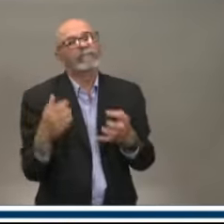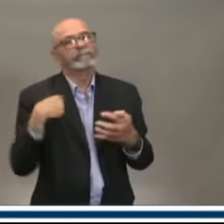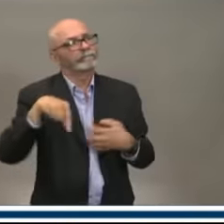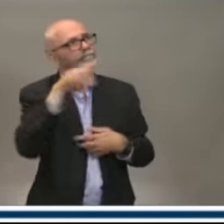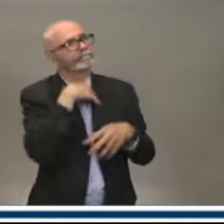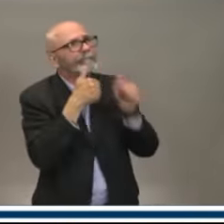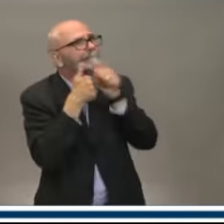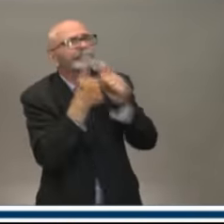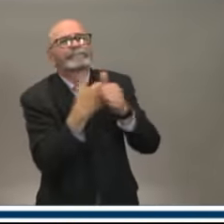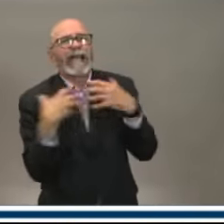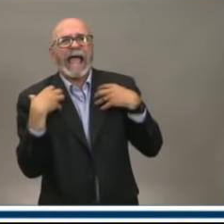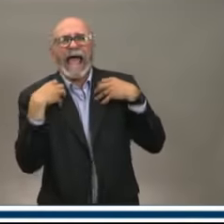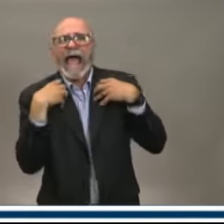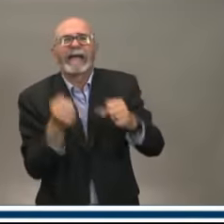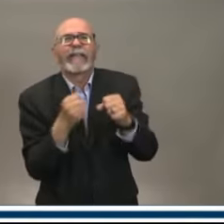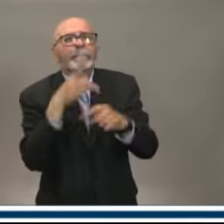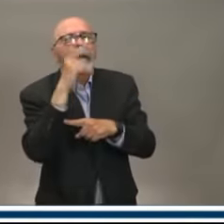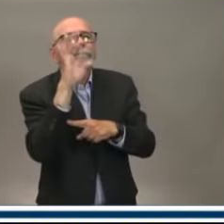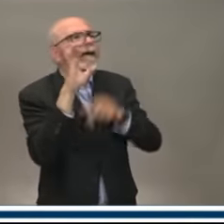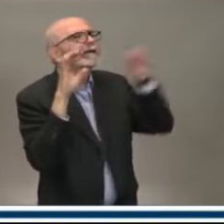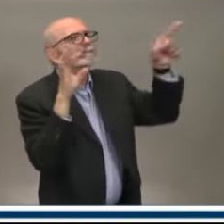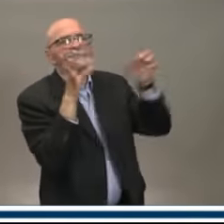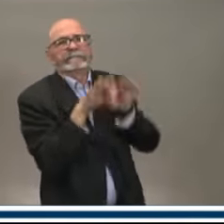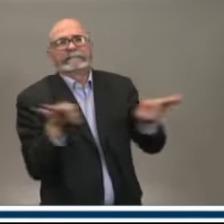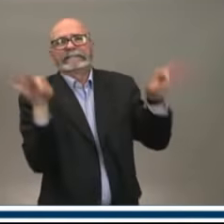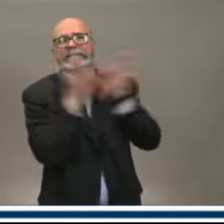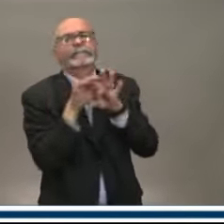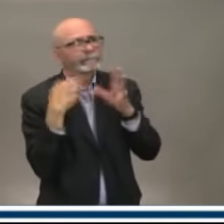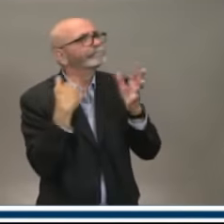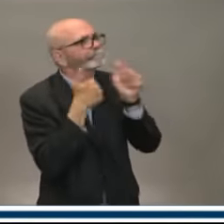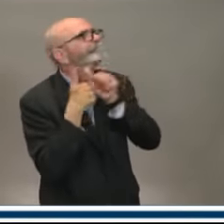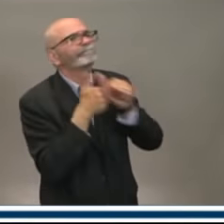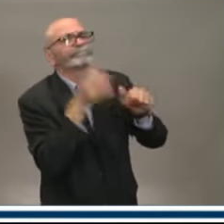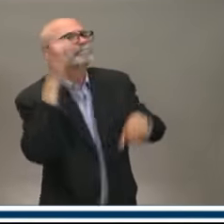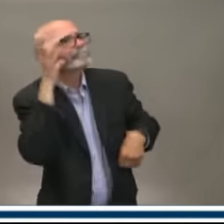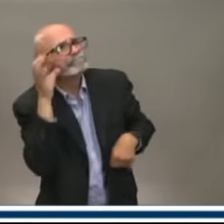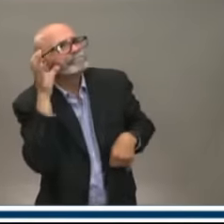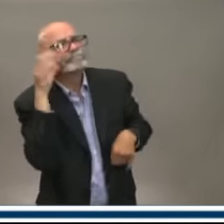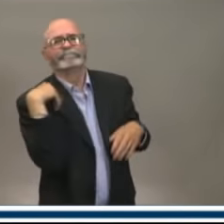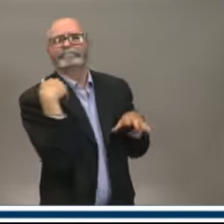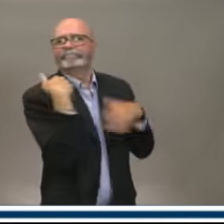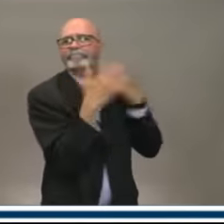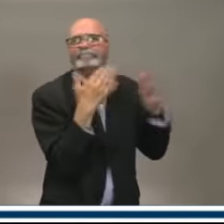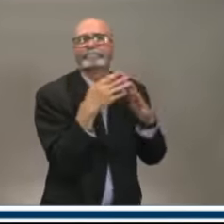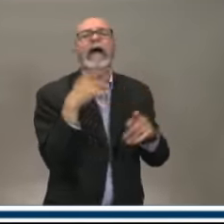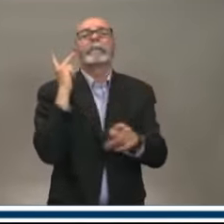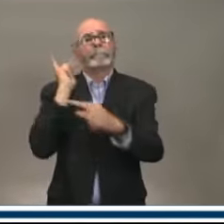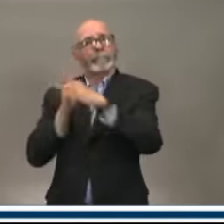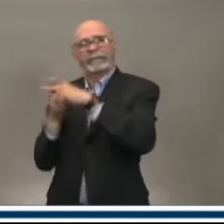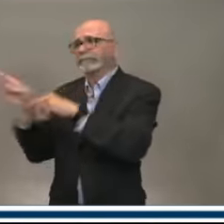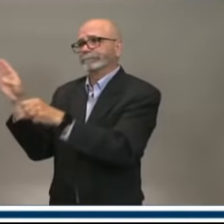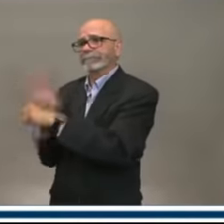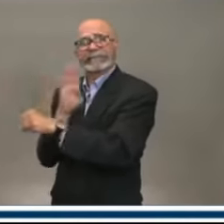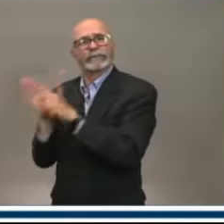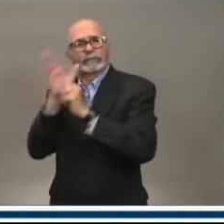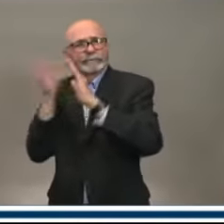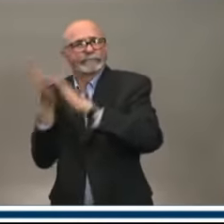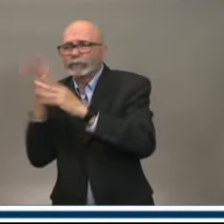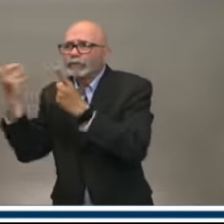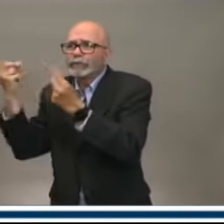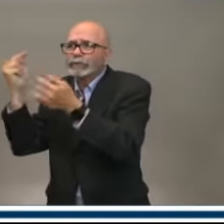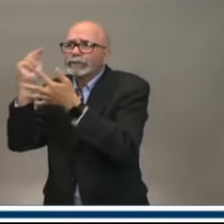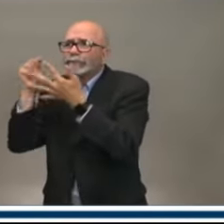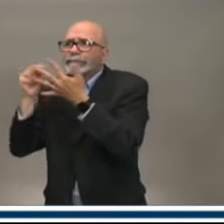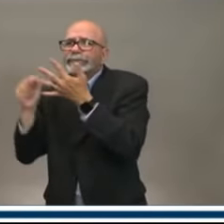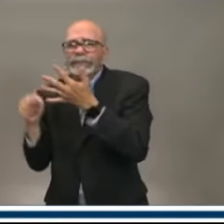working with our sectorial partners to ensure that businesses know what's available as we go forward. And we're staying committed to working with Nova